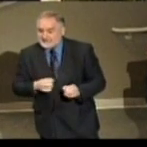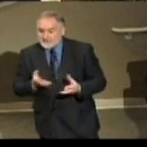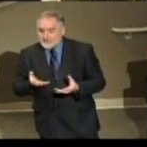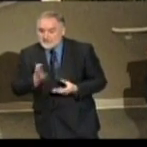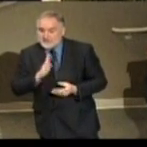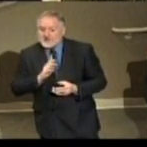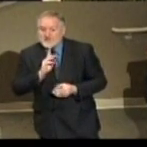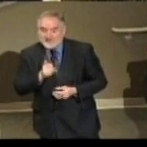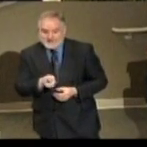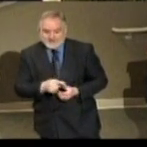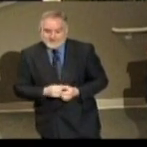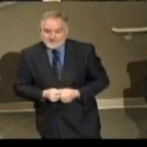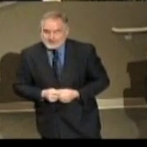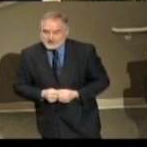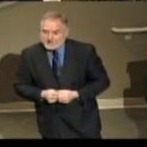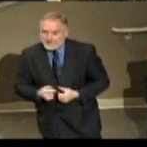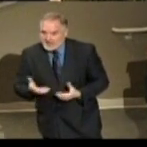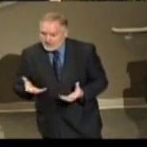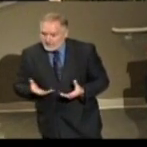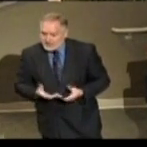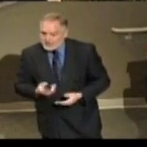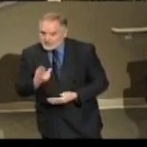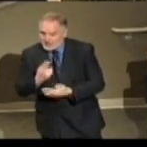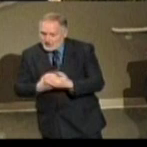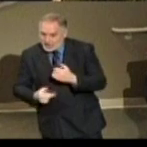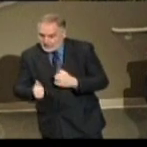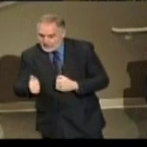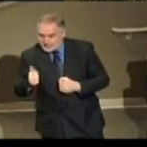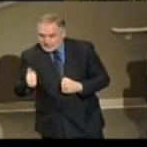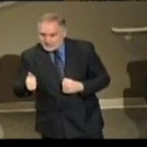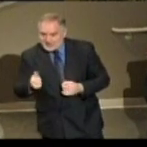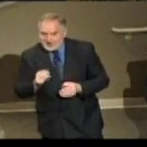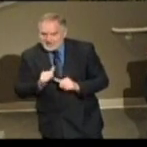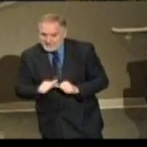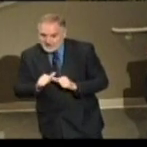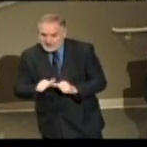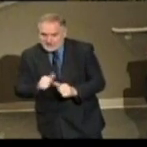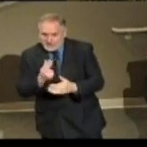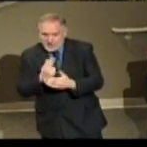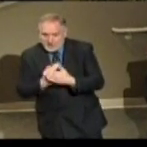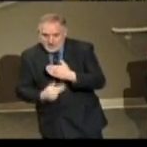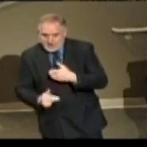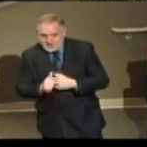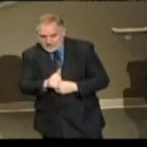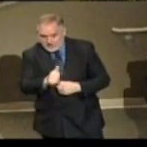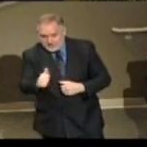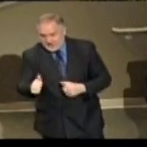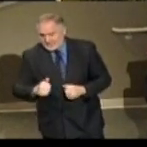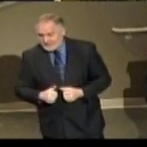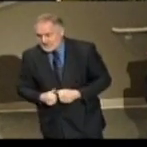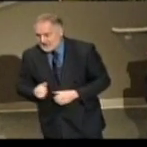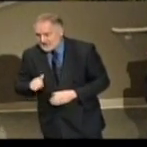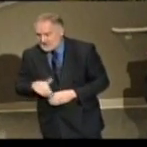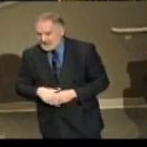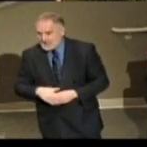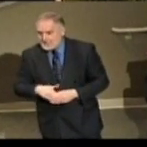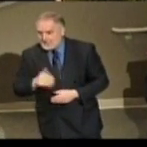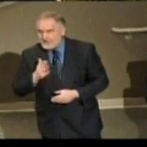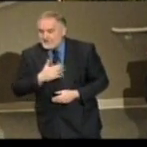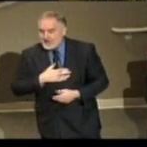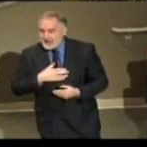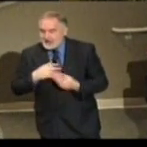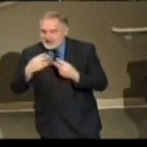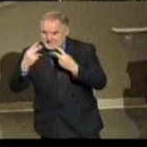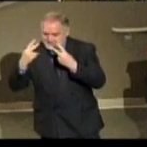be real, I want you to humble yourself and keep humbling yourself in